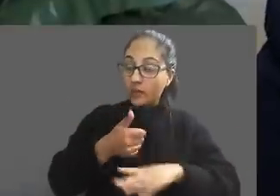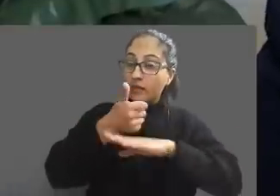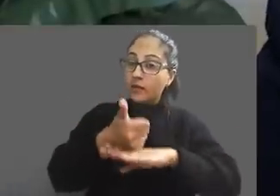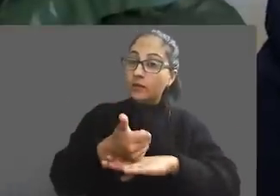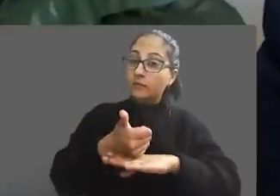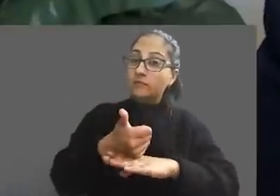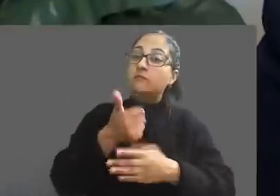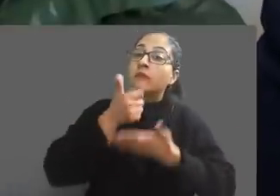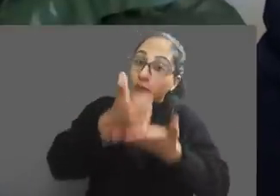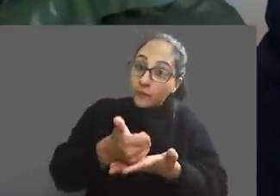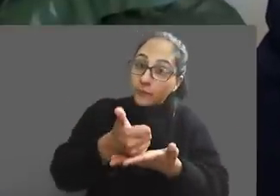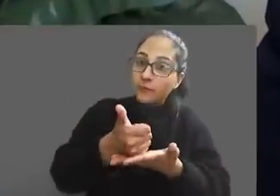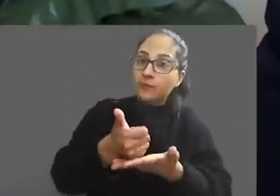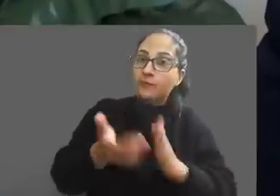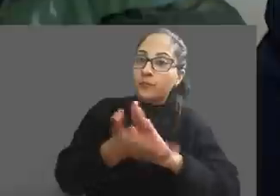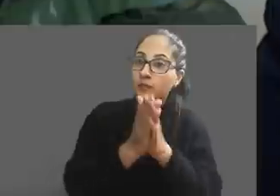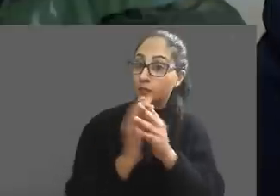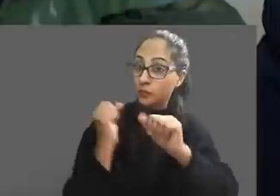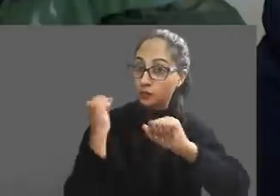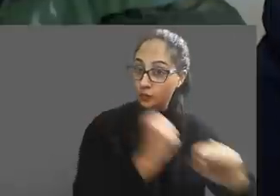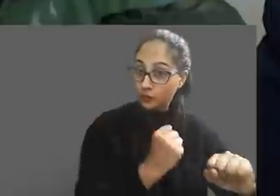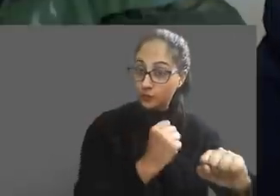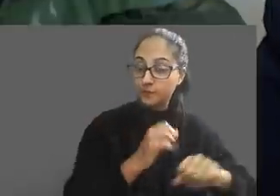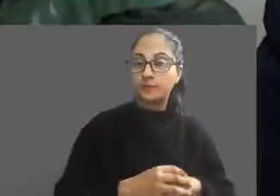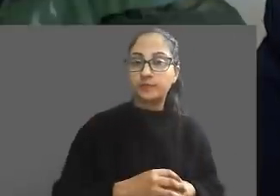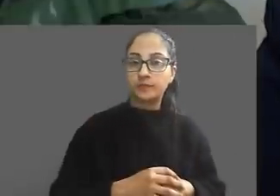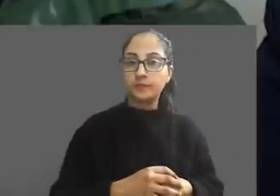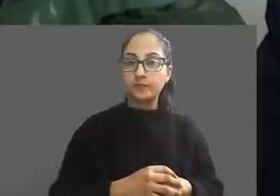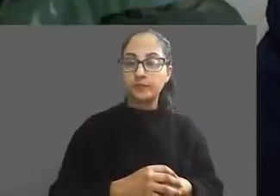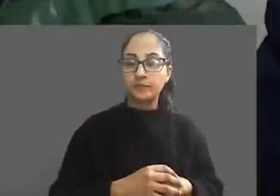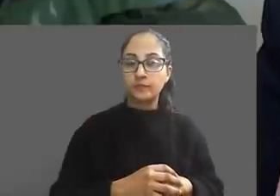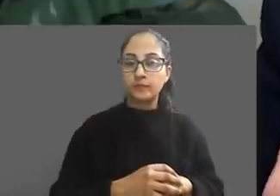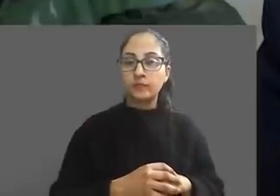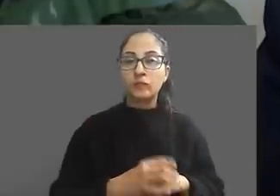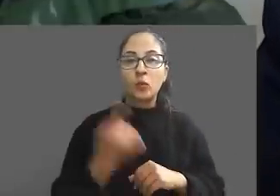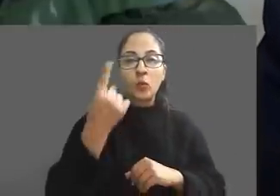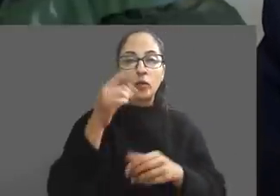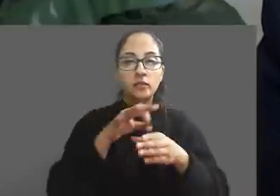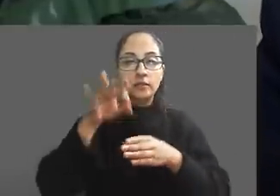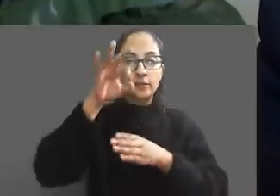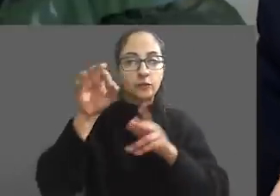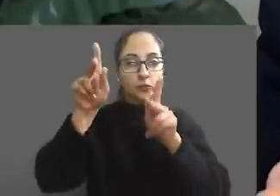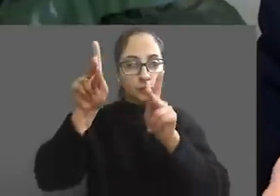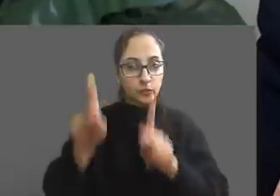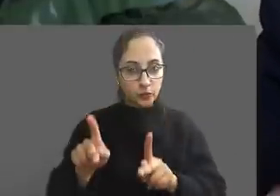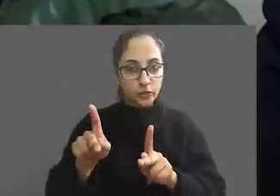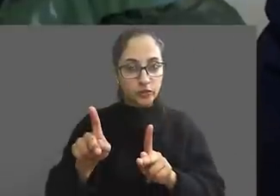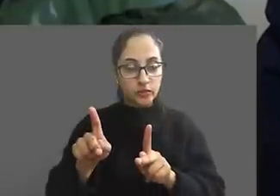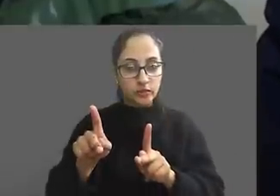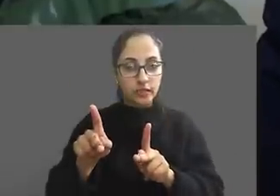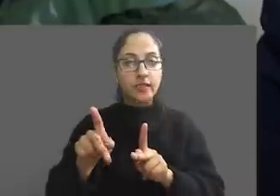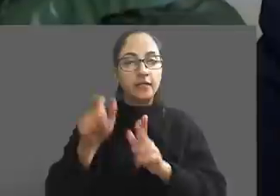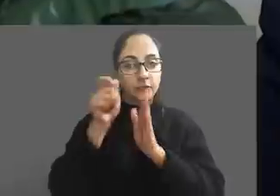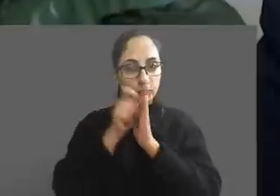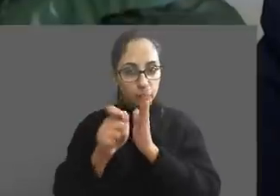health issues, financial struggles, and other suffering. But these ordeals will make us